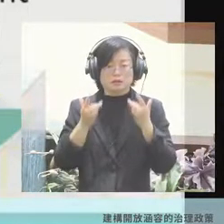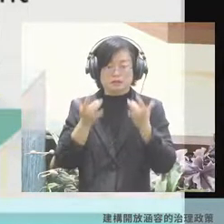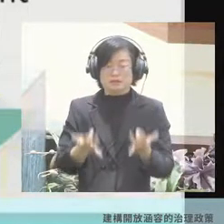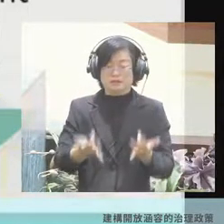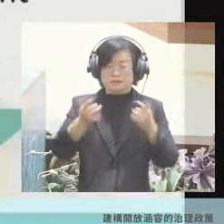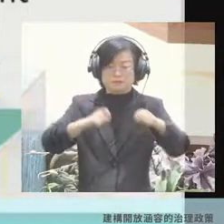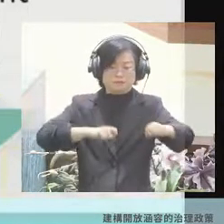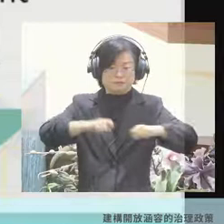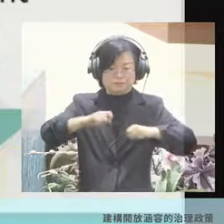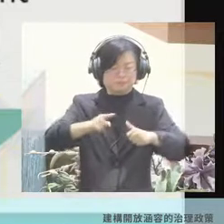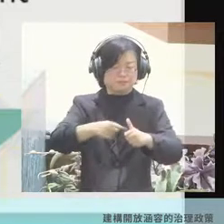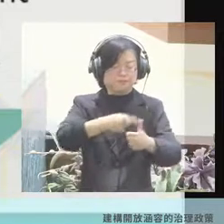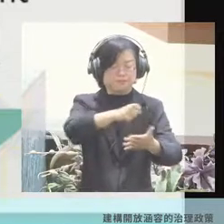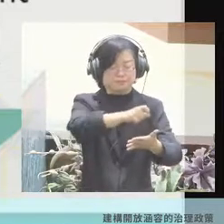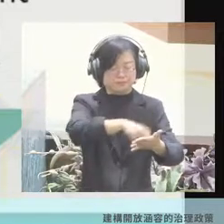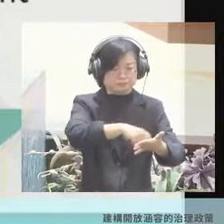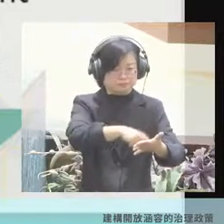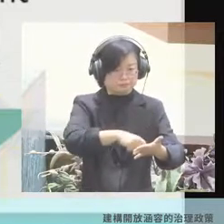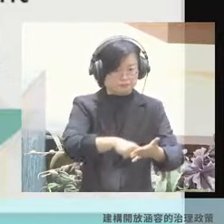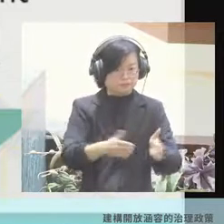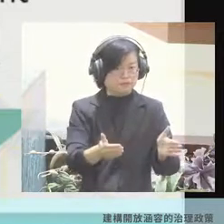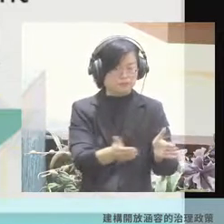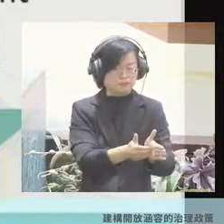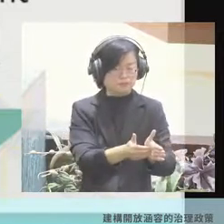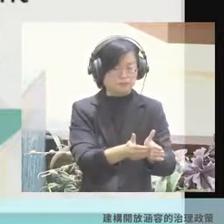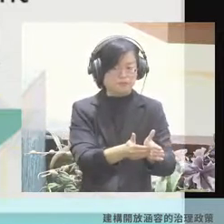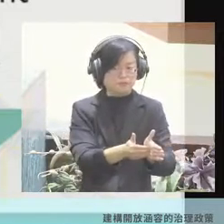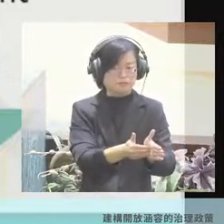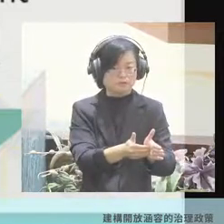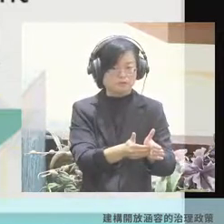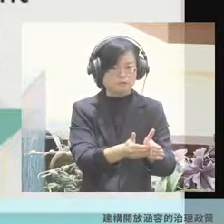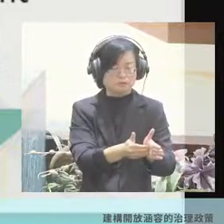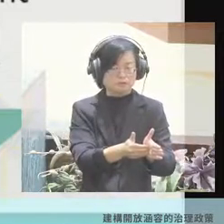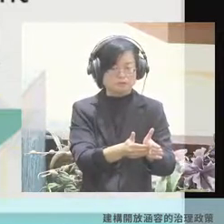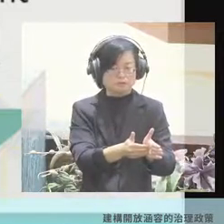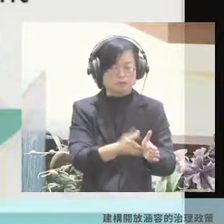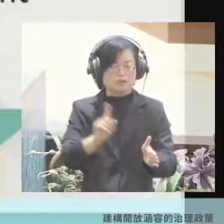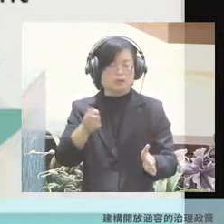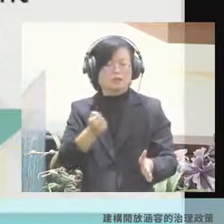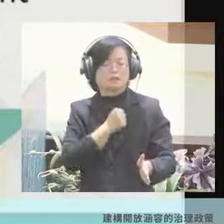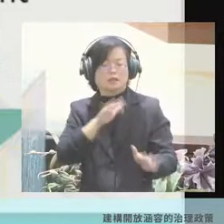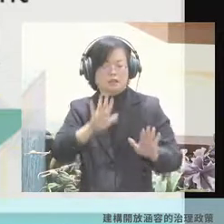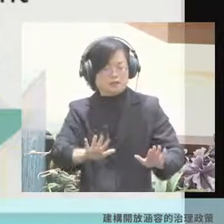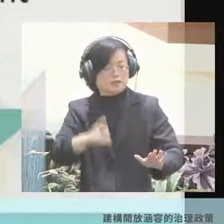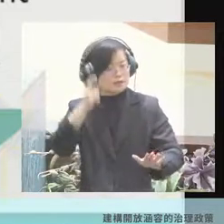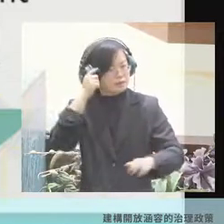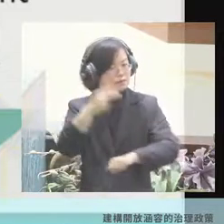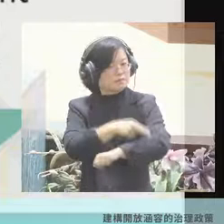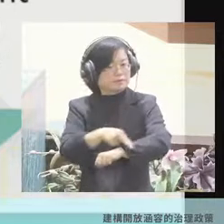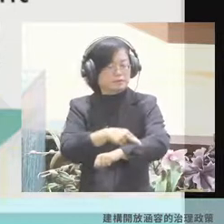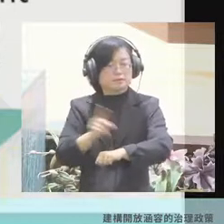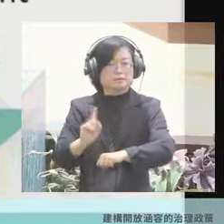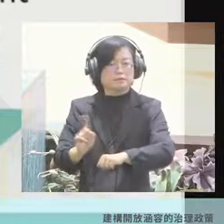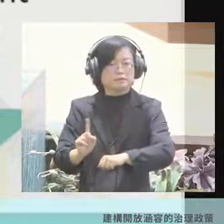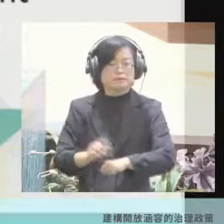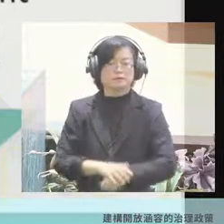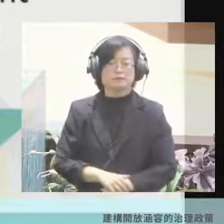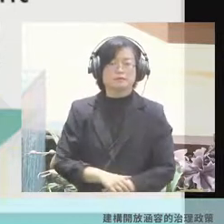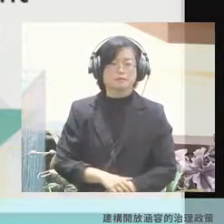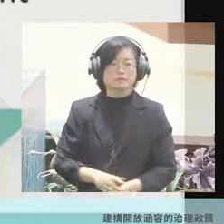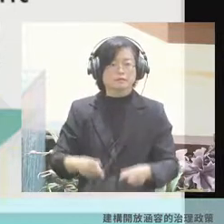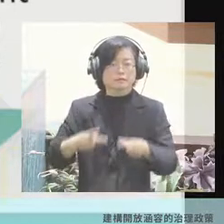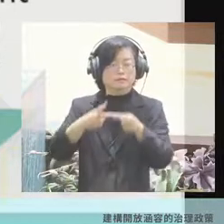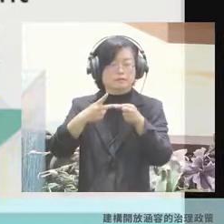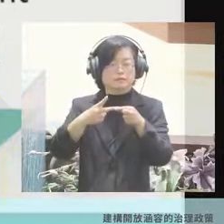legal framework. It provides you a legal cover to the sharing of the open data. Then the subset of the open